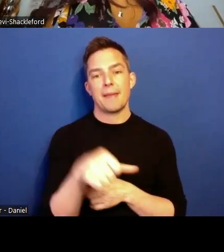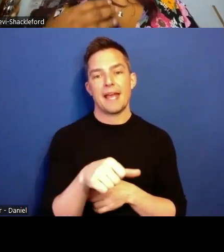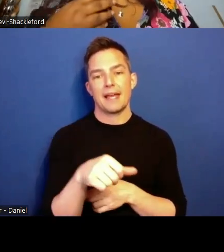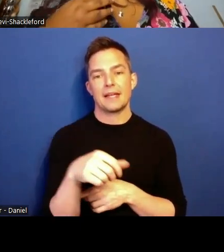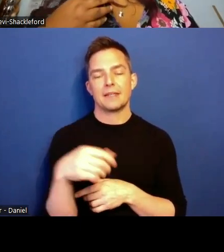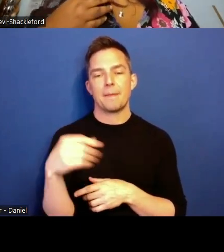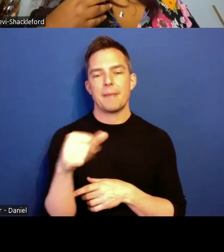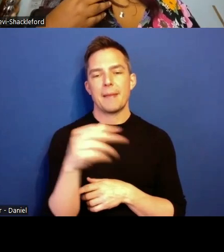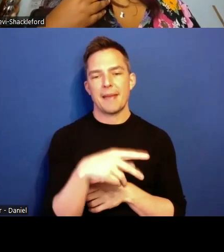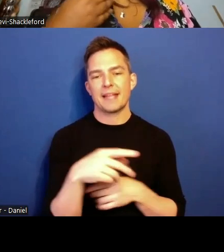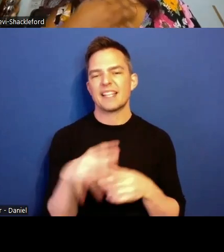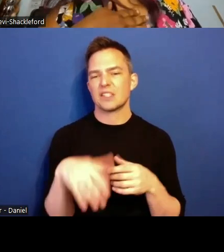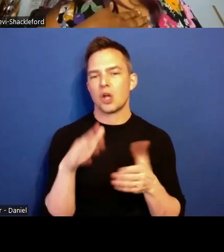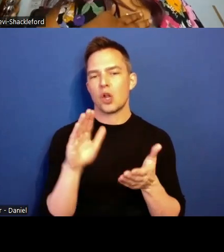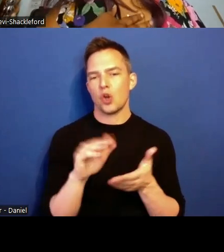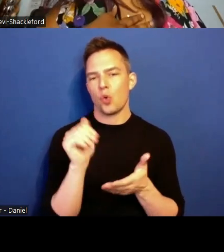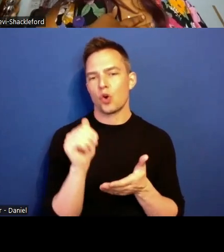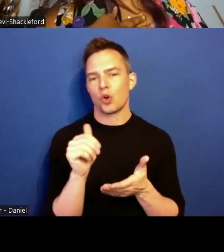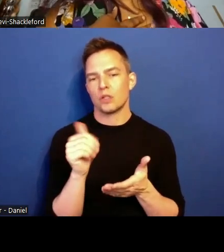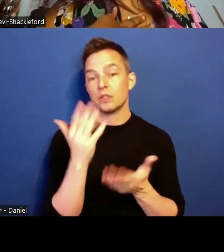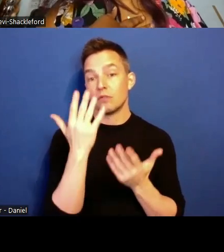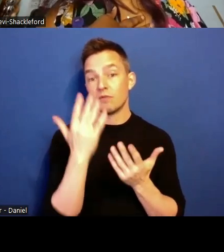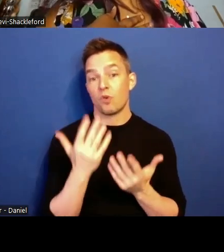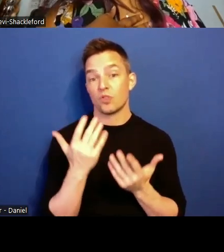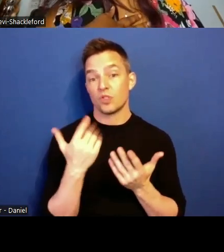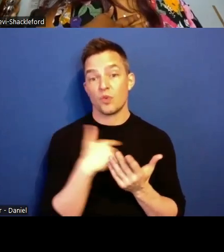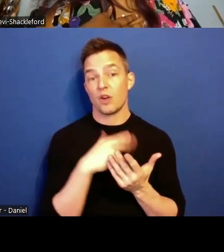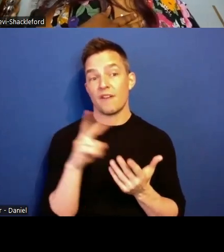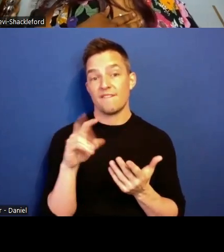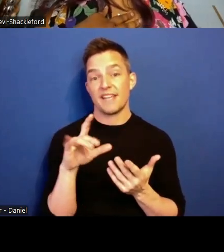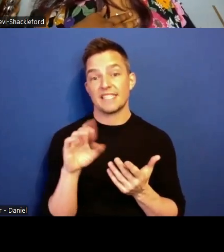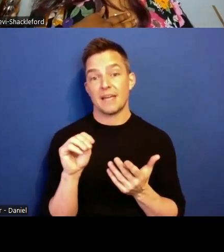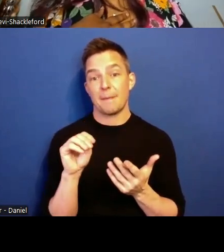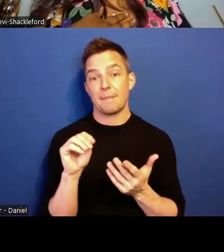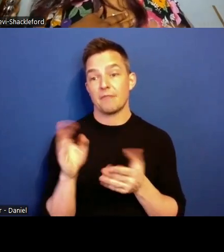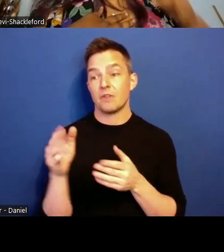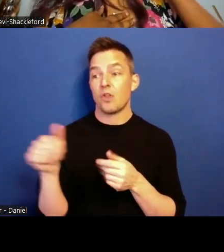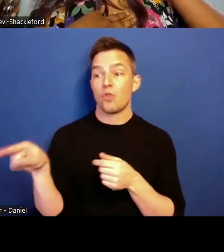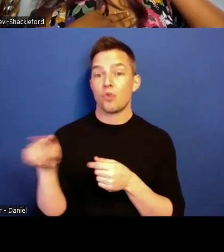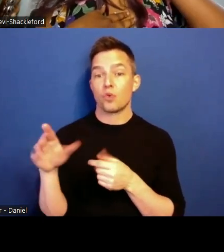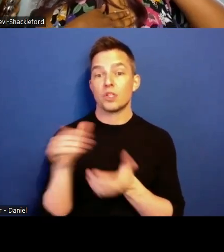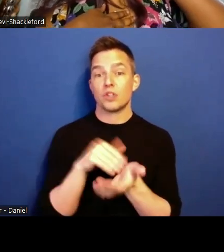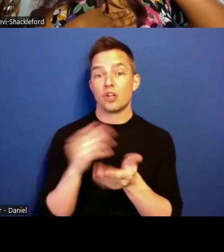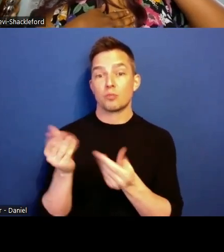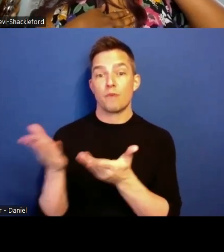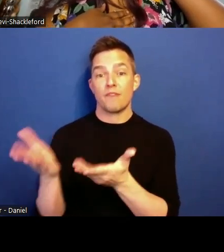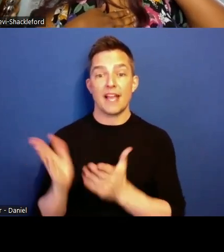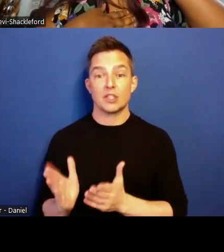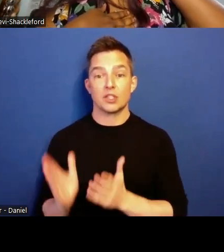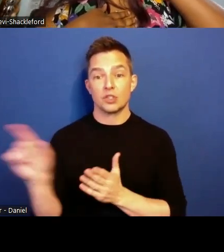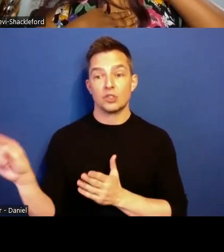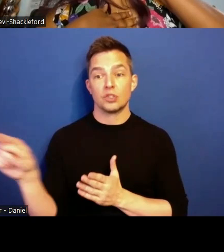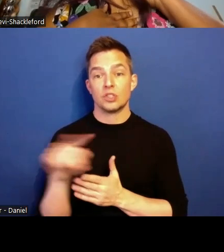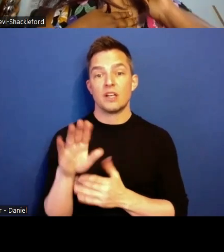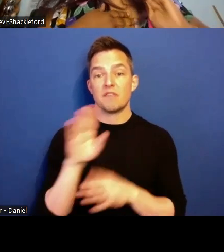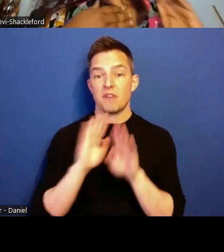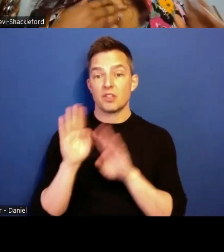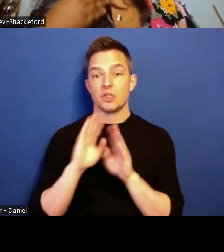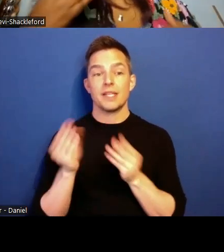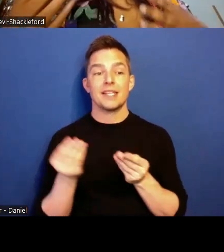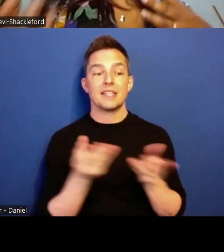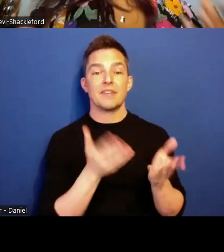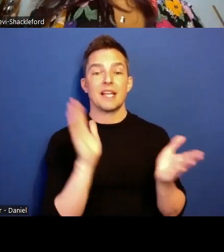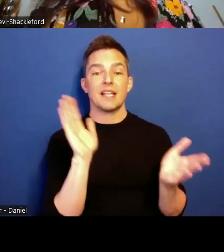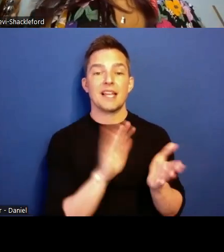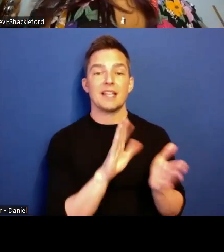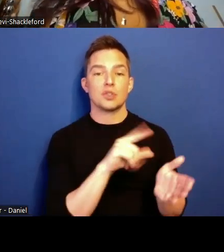So we are unfortunately victims of providers being frustrated and giving out lesser quality of care